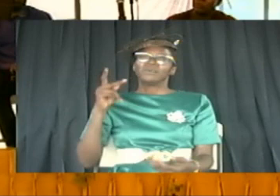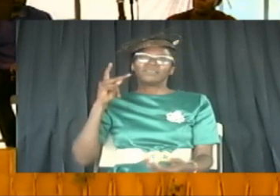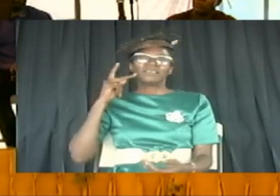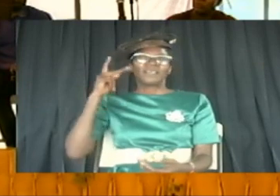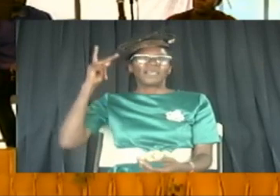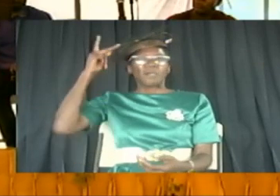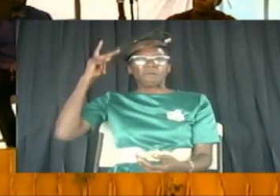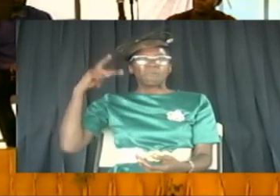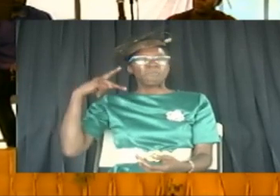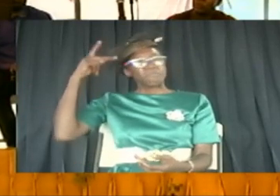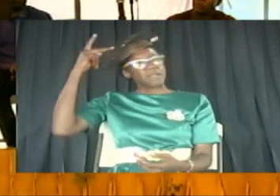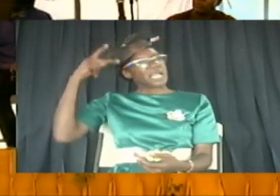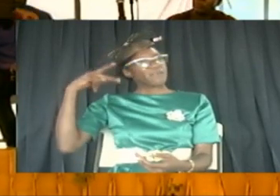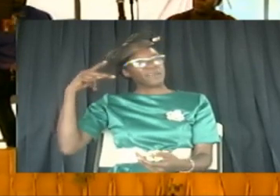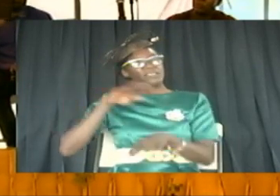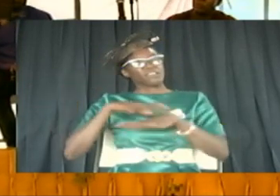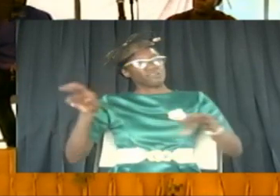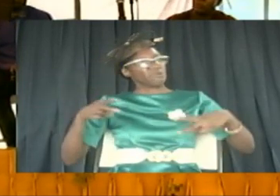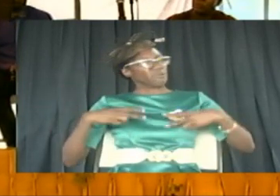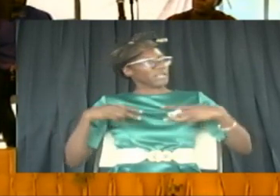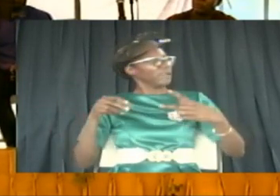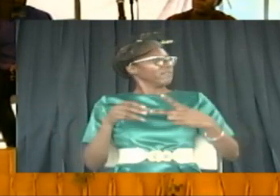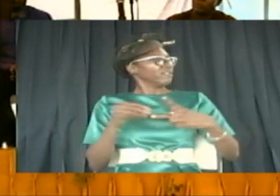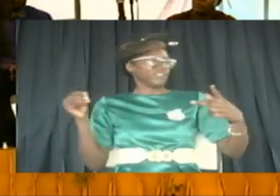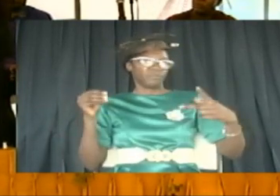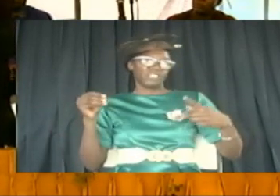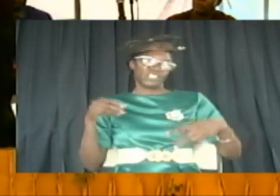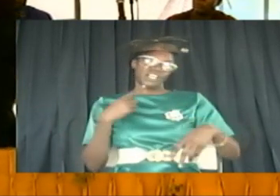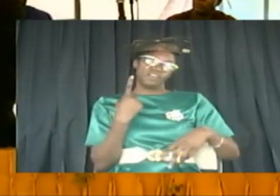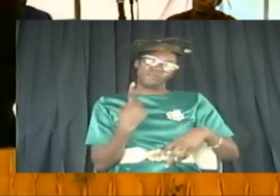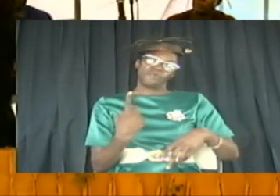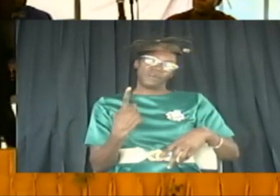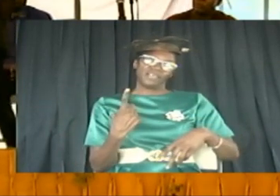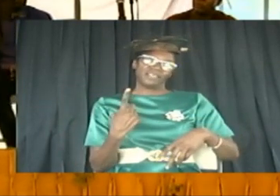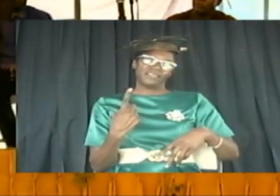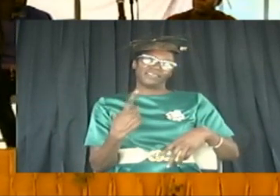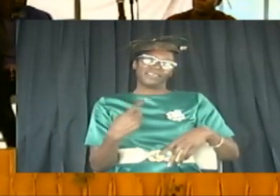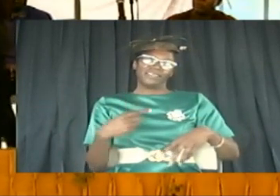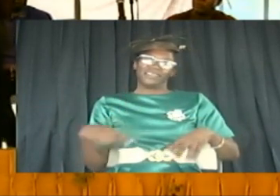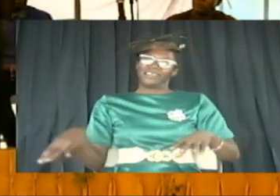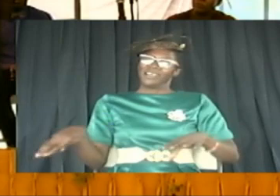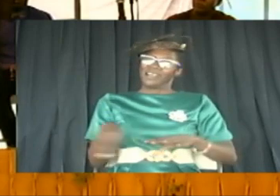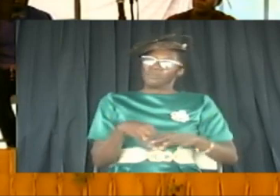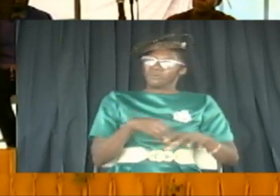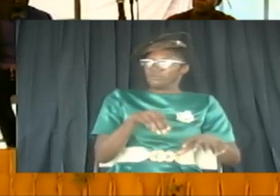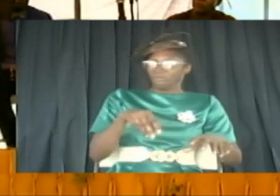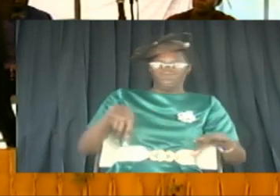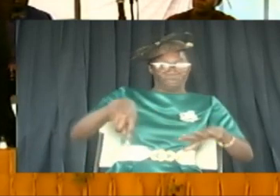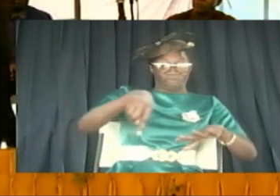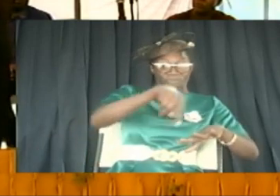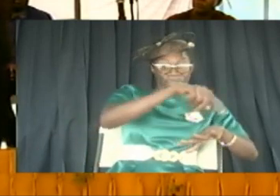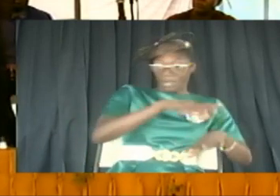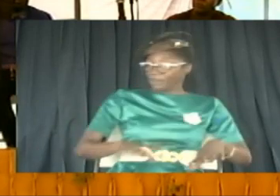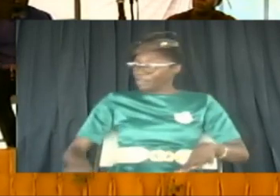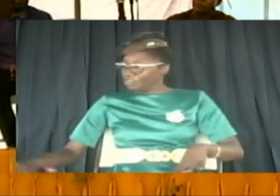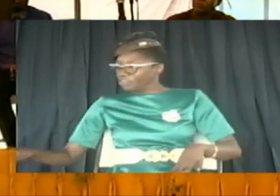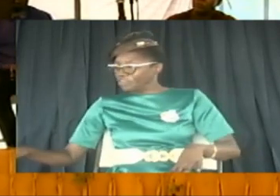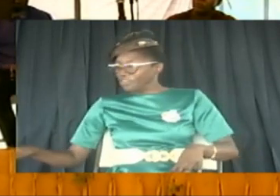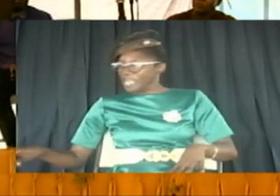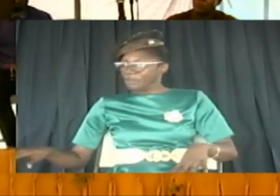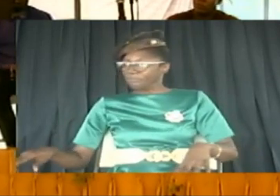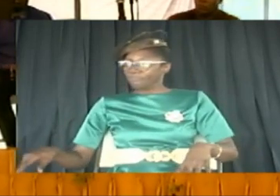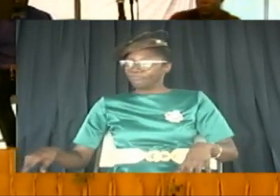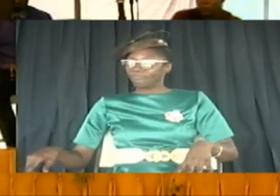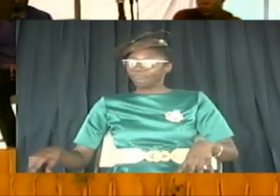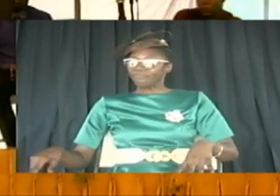have special ones amongst their kids. Amen. They treat